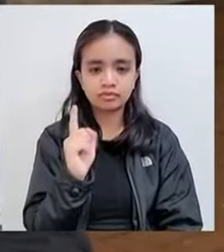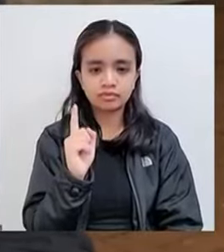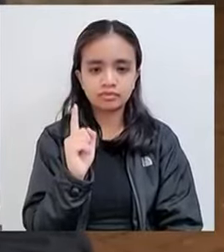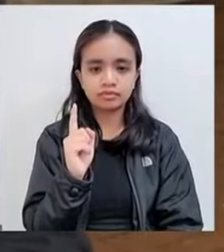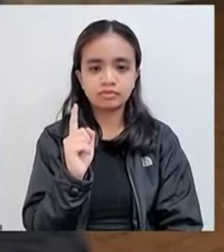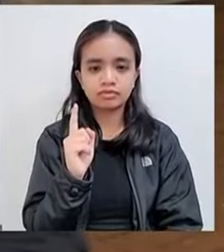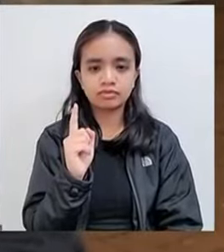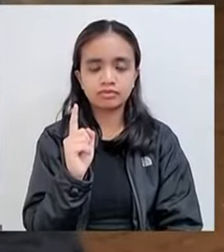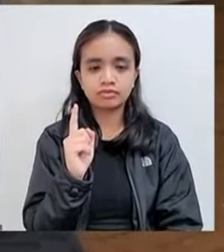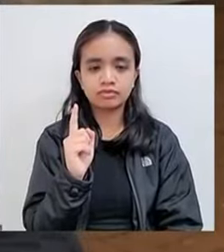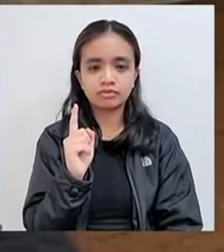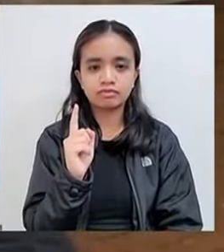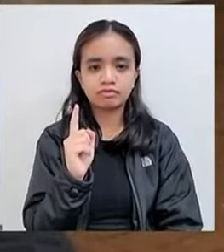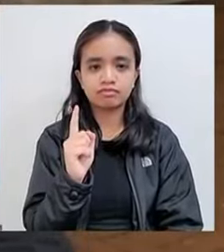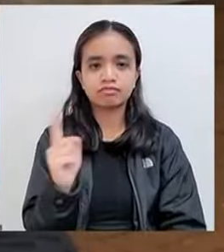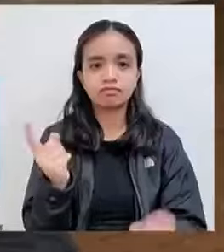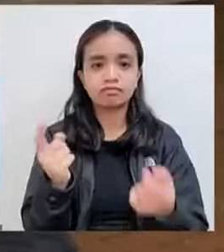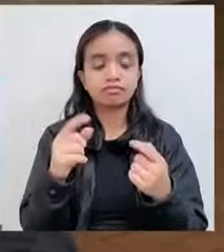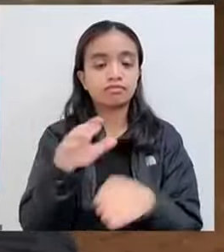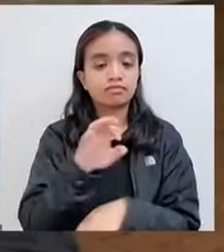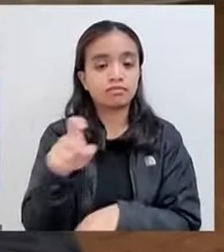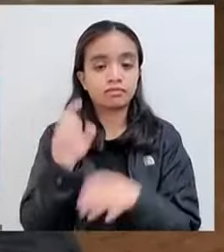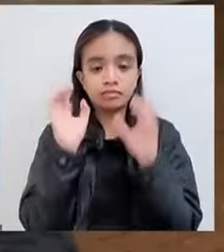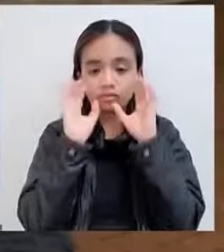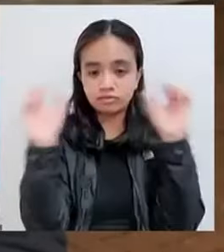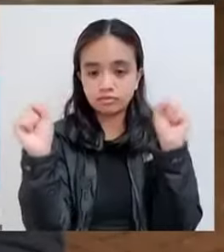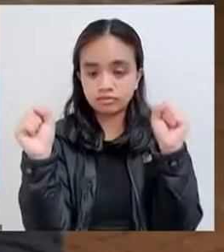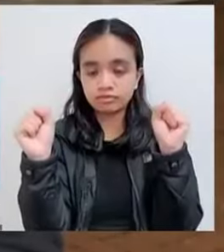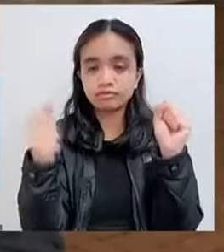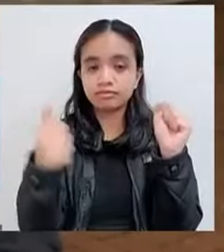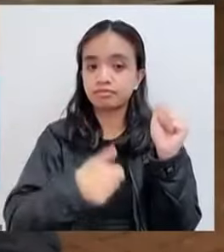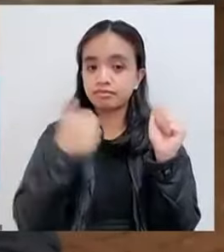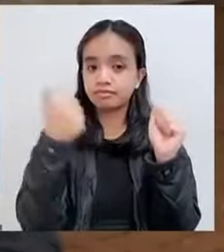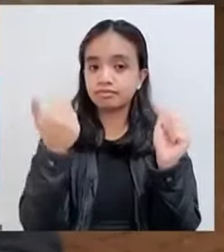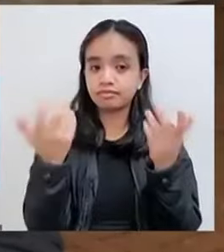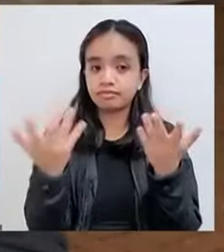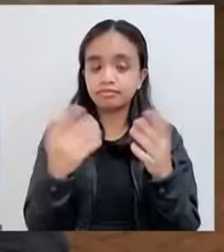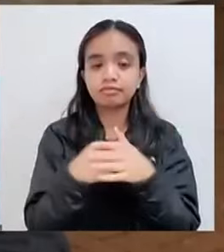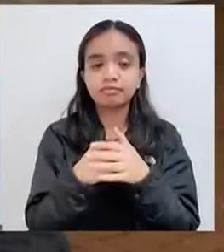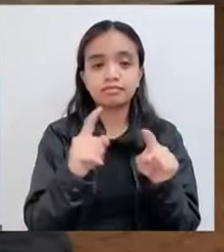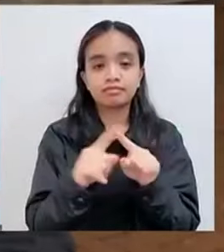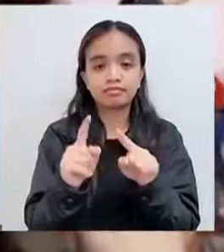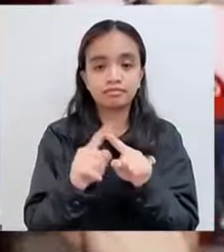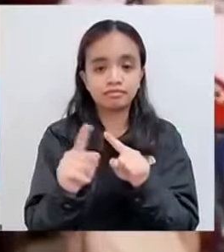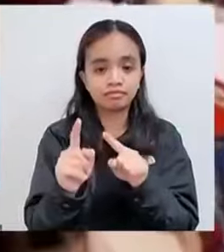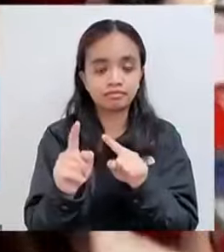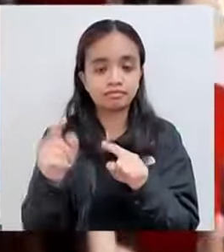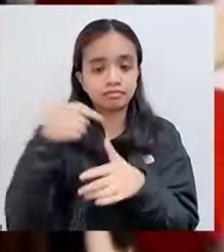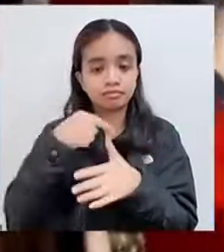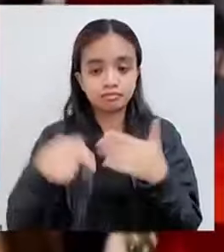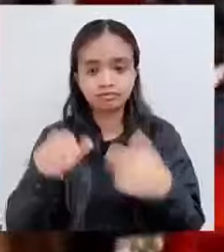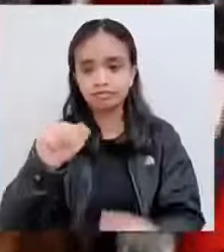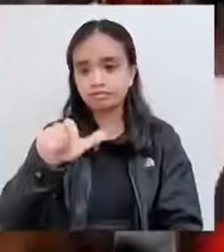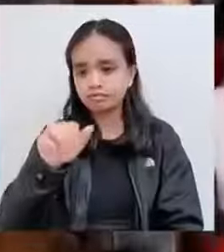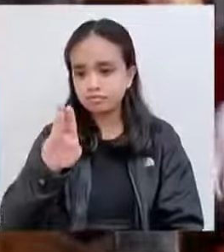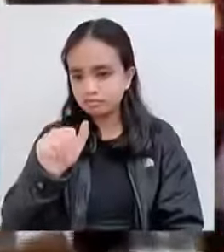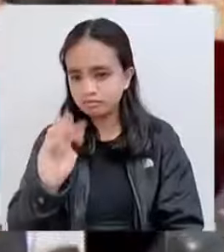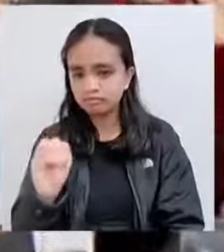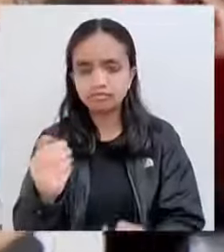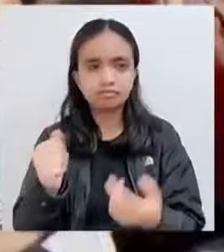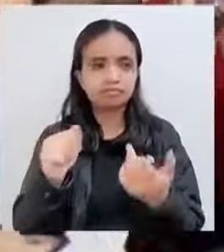Donald Trump, the former president, is the projected winner in these states, in the GOP primaries in these states: Alabama, Arkansas, Colorado,